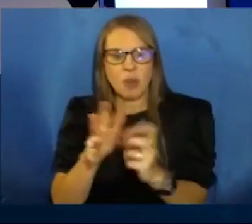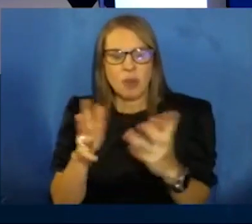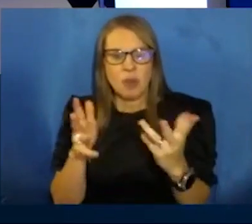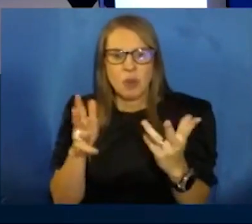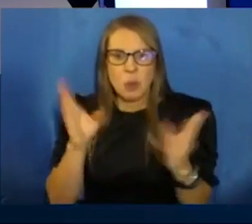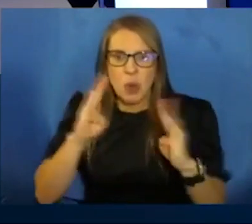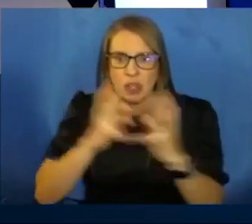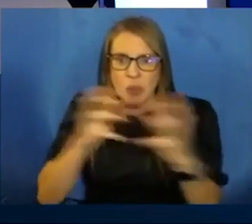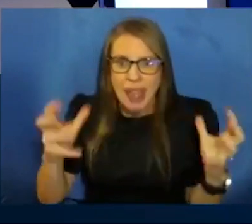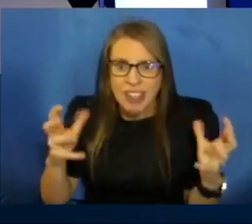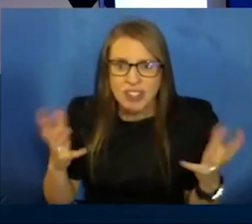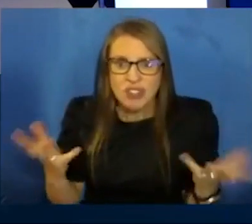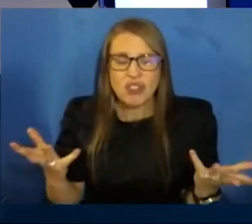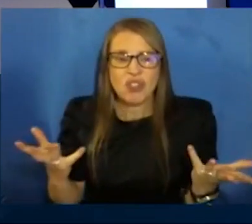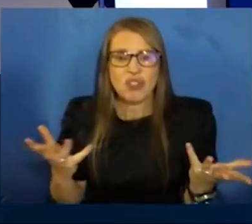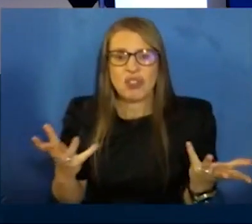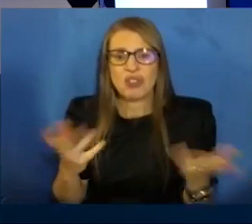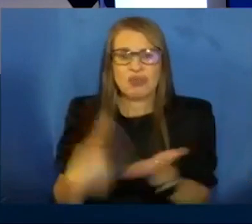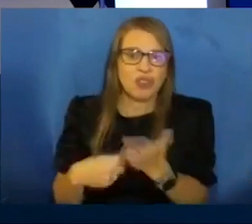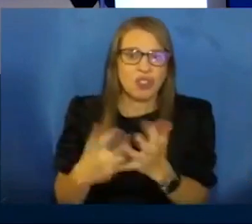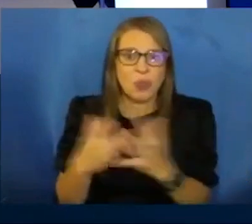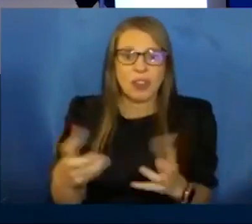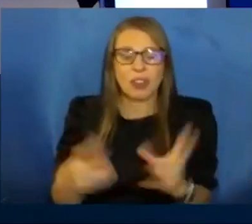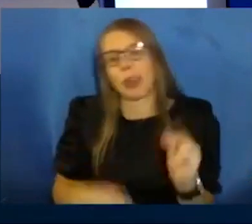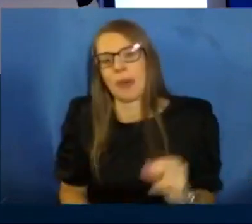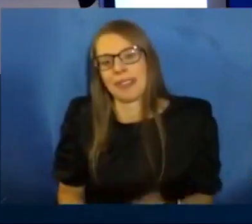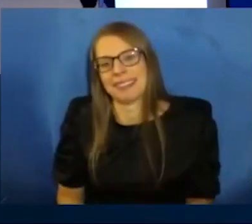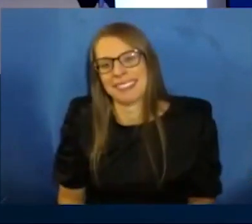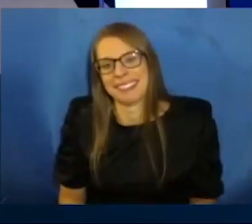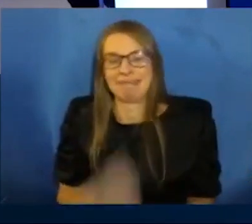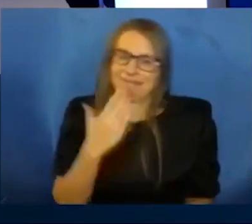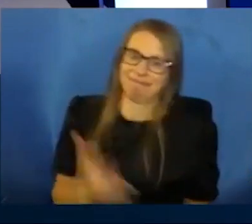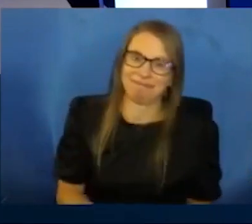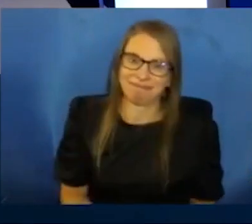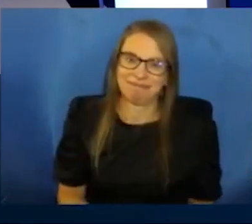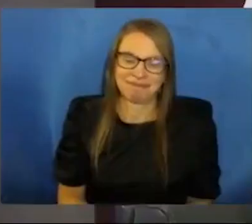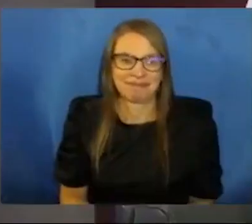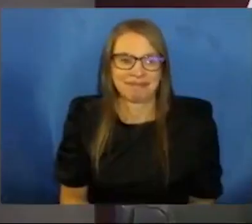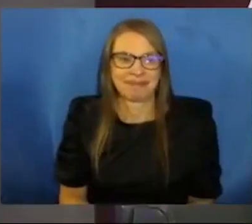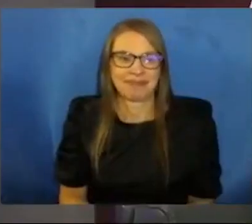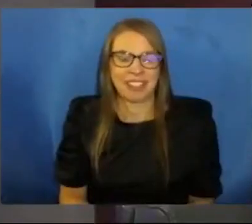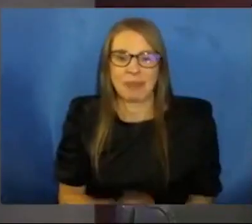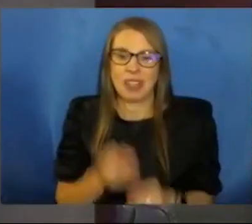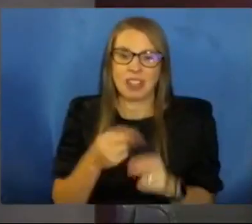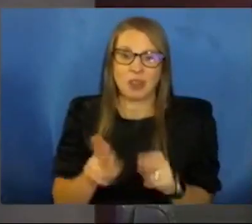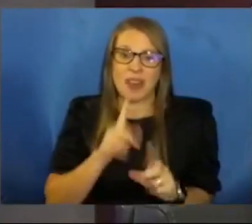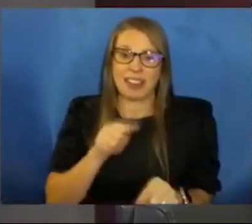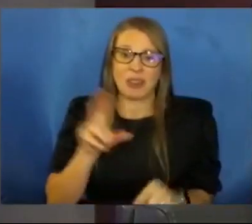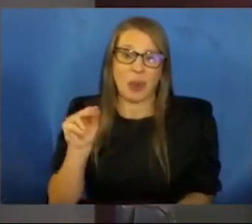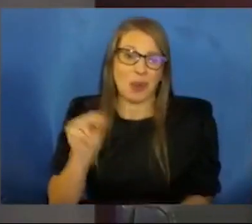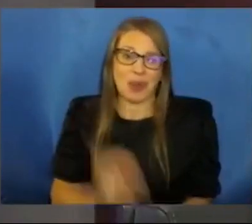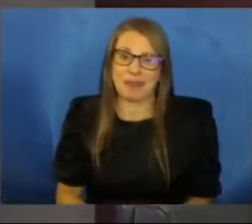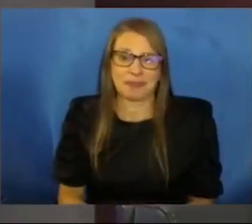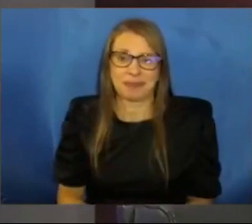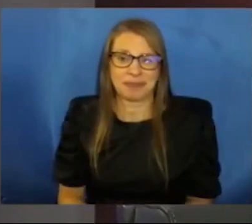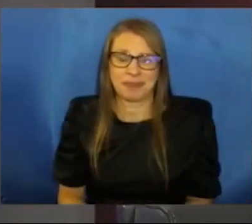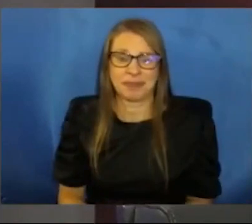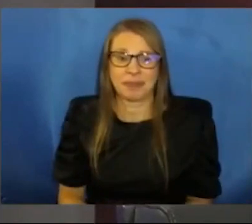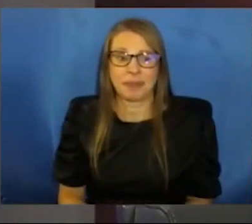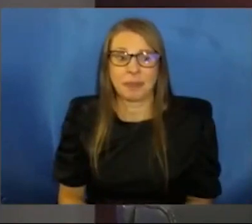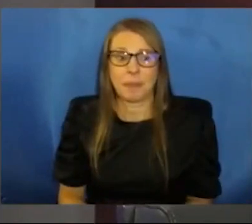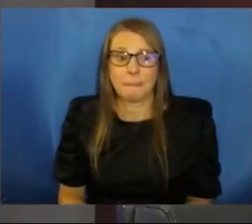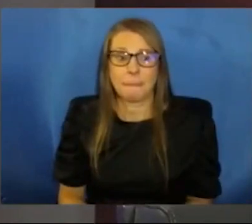We've been pulling this up daily. It's pretty concerning. Joanne asks, what do you tell people that say people die every day? Is COVID